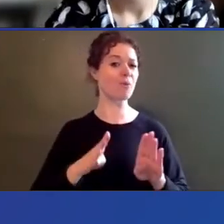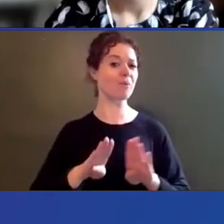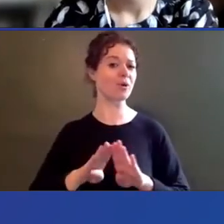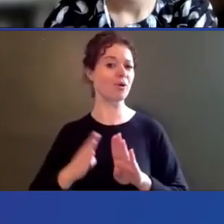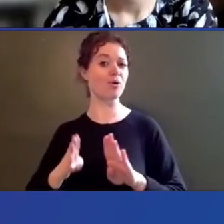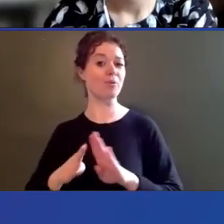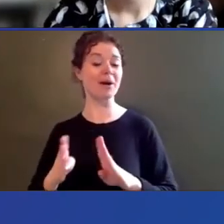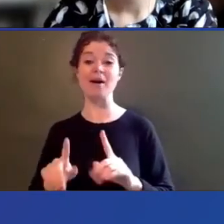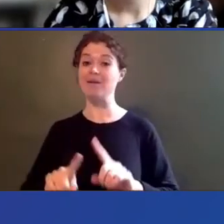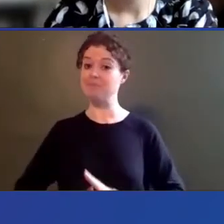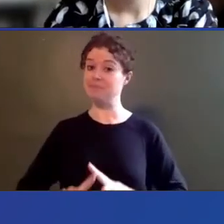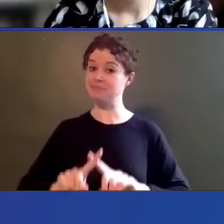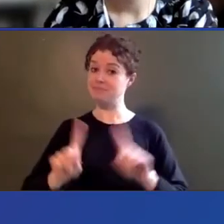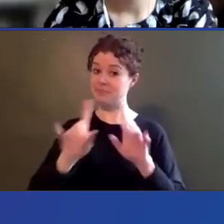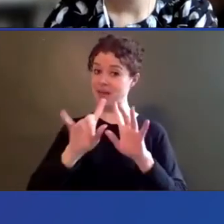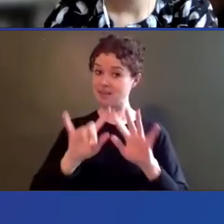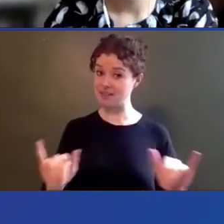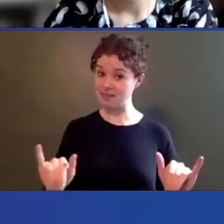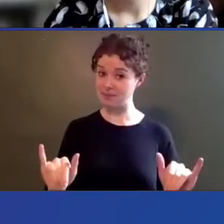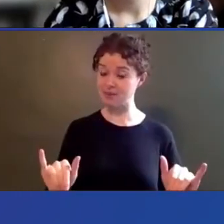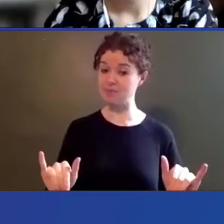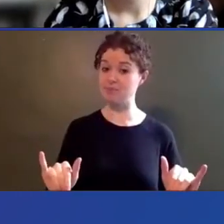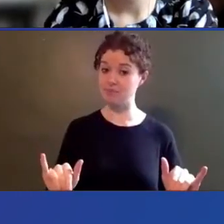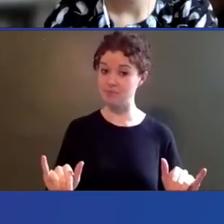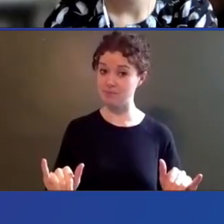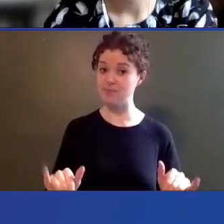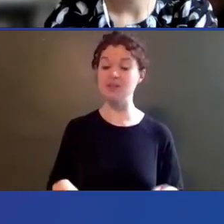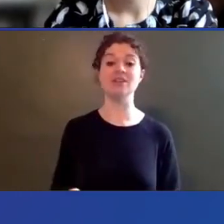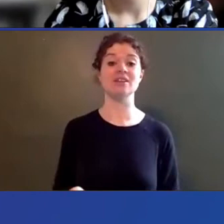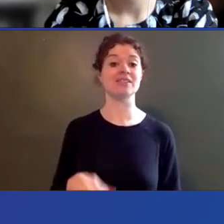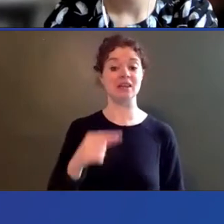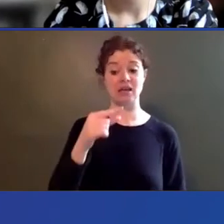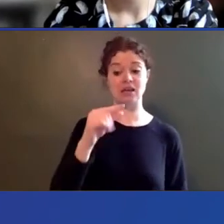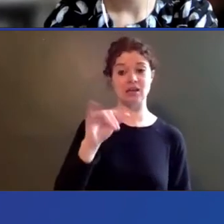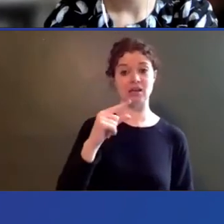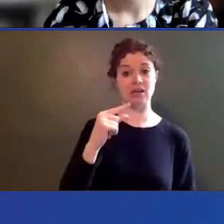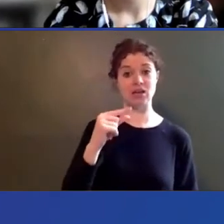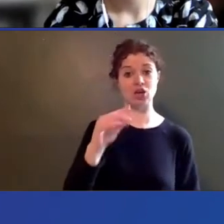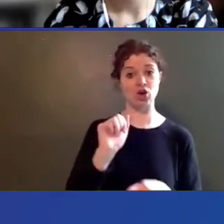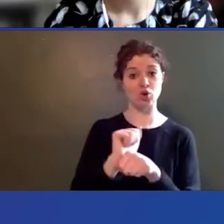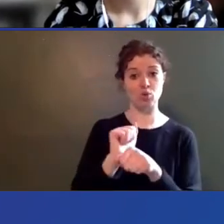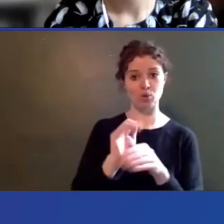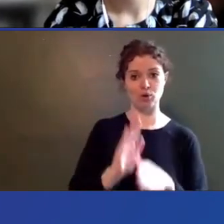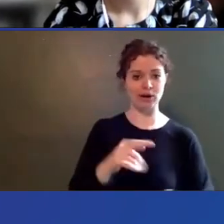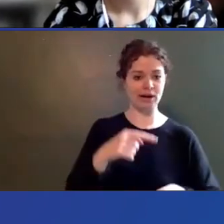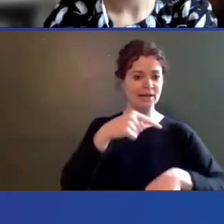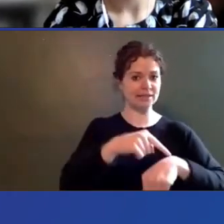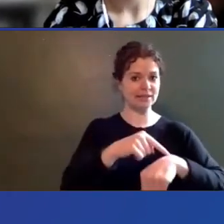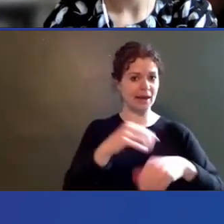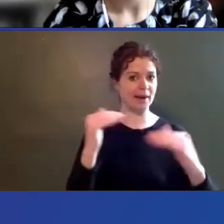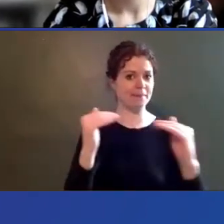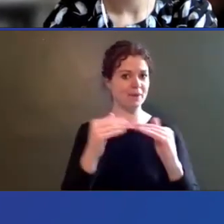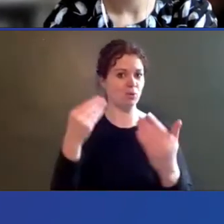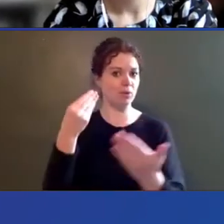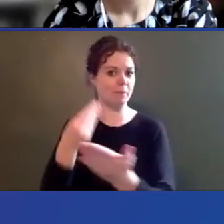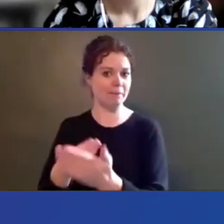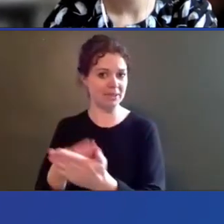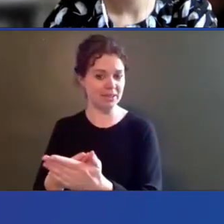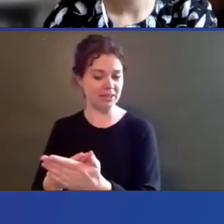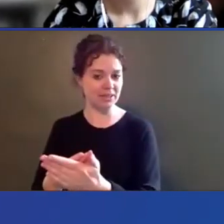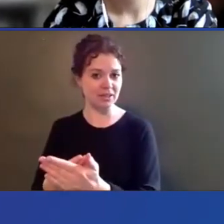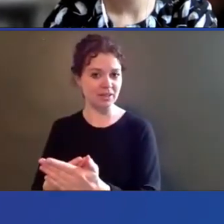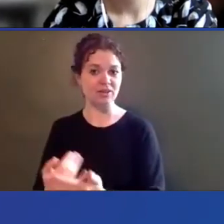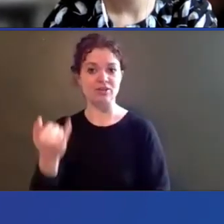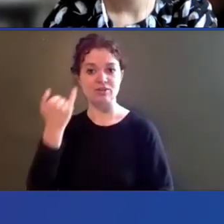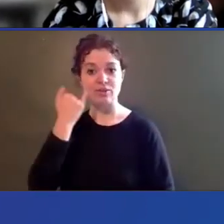for teaching artists, those gig workers, time is money. So any time spent away from their work, whether it be their artistry